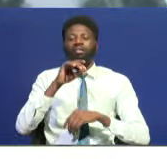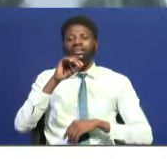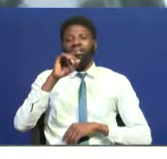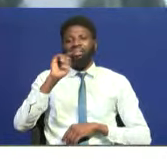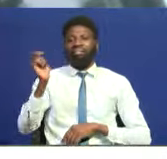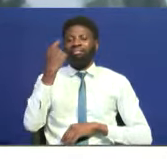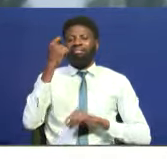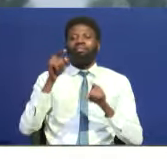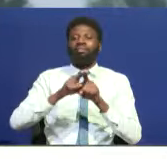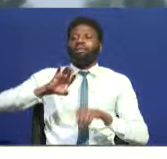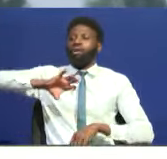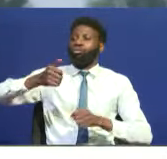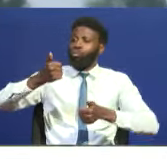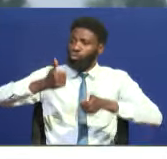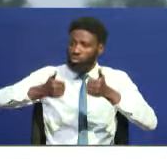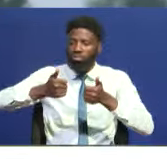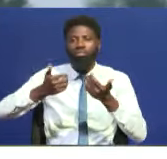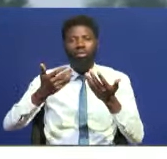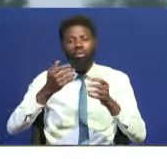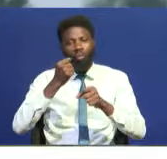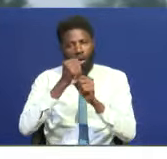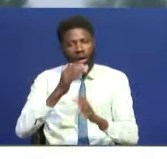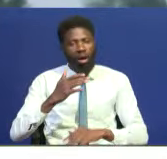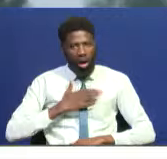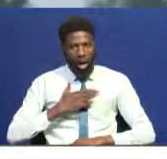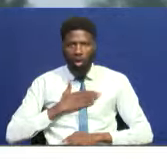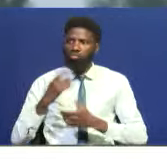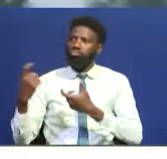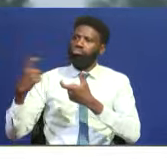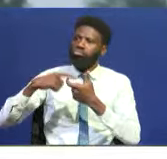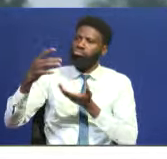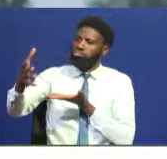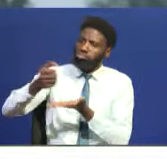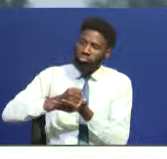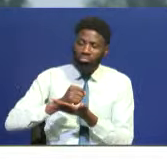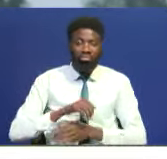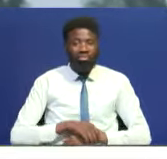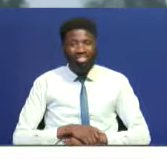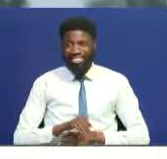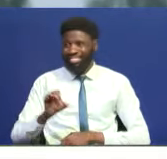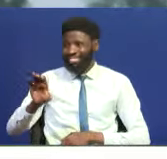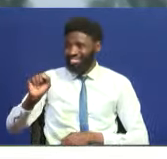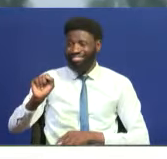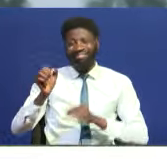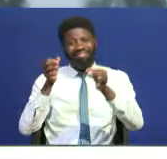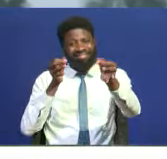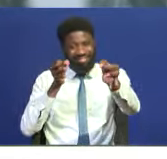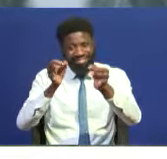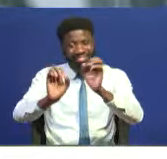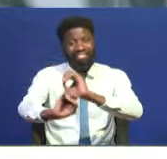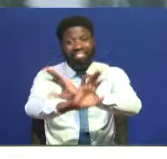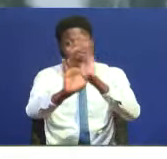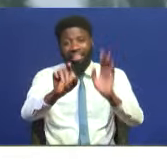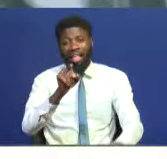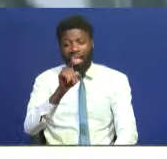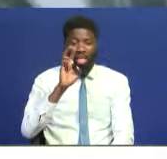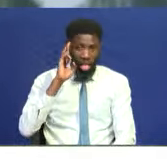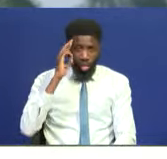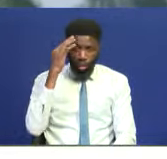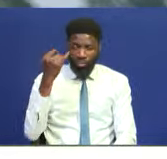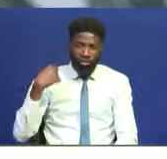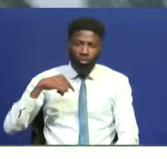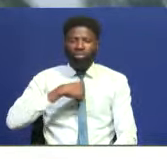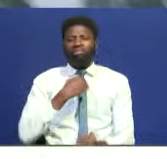counties that welcome our workers. As the minister has said ably, this is the reason why we continue